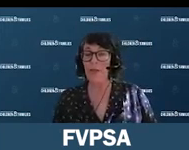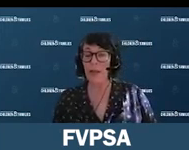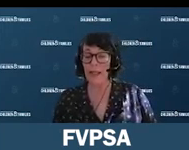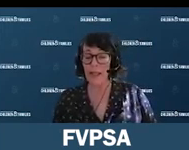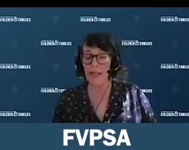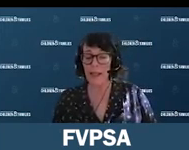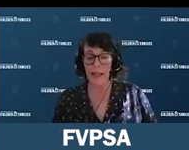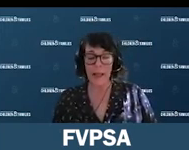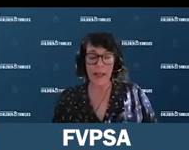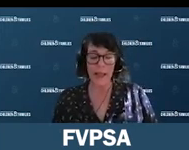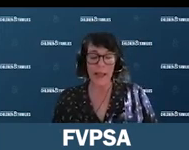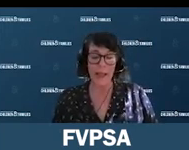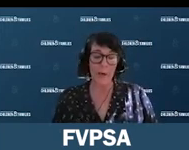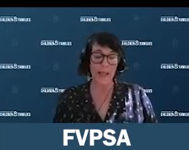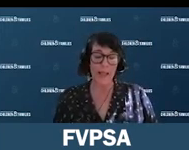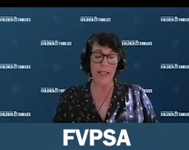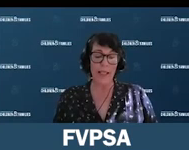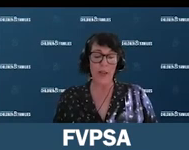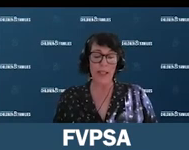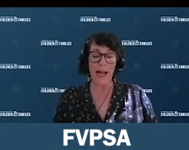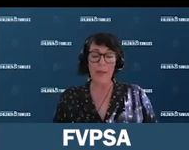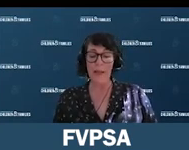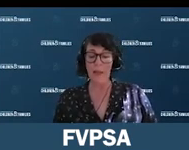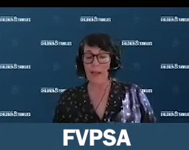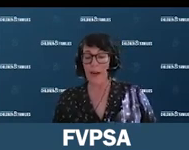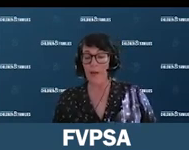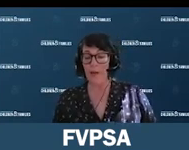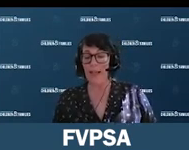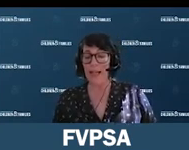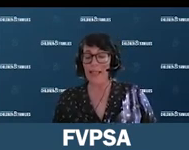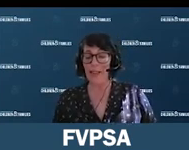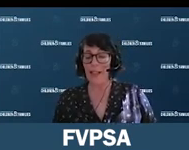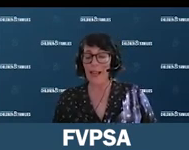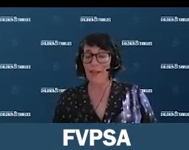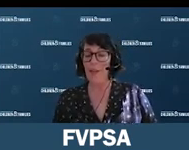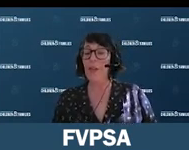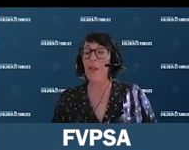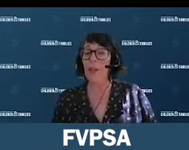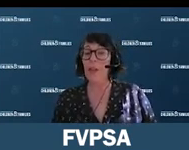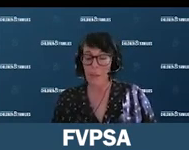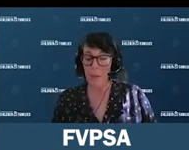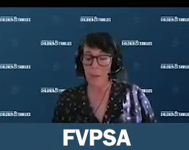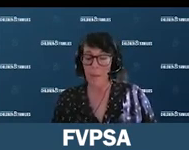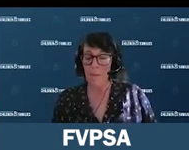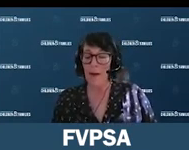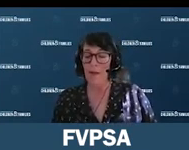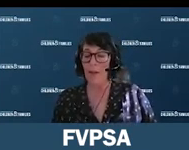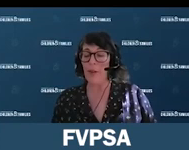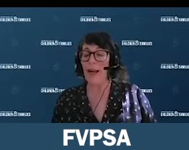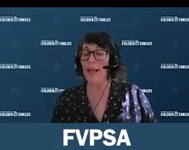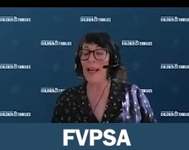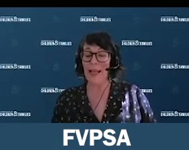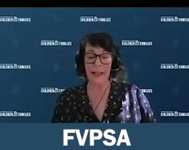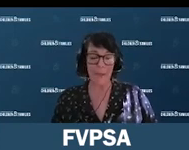to 12 months. This means requesting additional time to complete grant-related activities after the term of